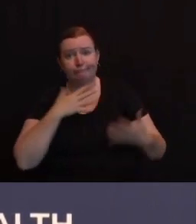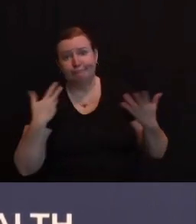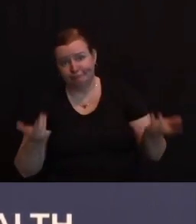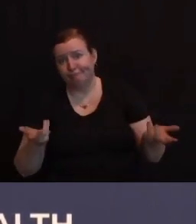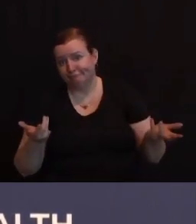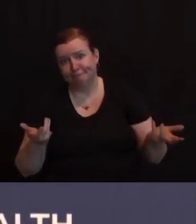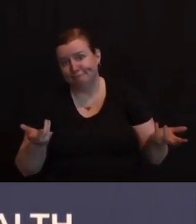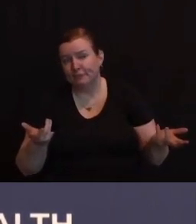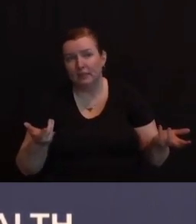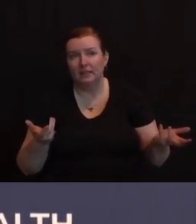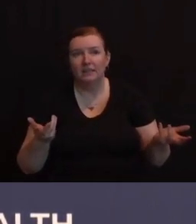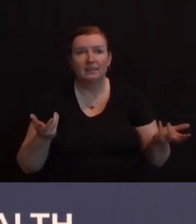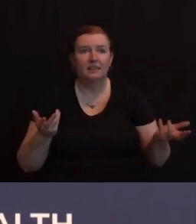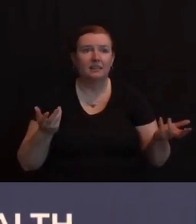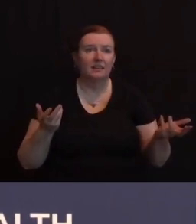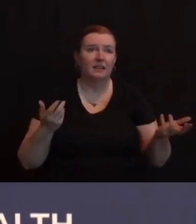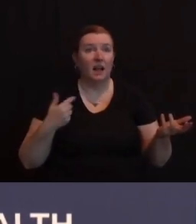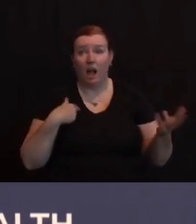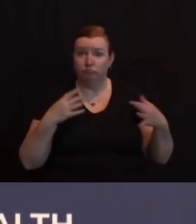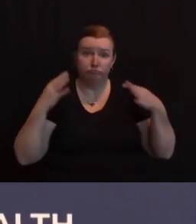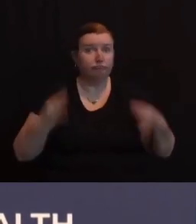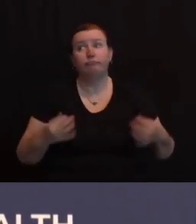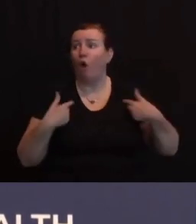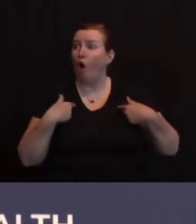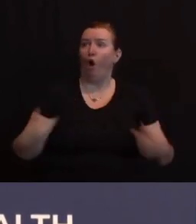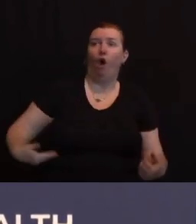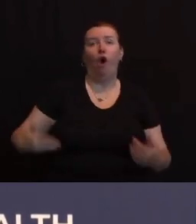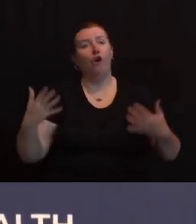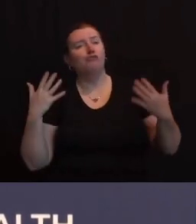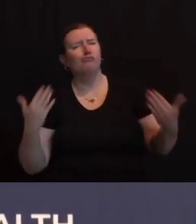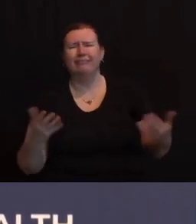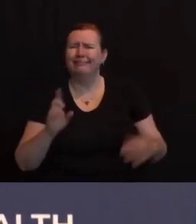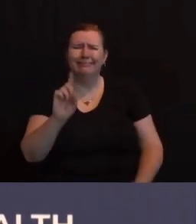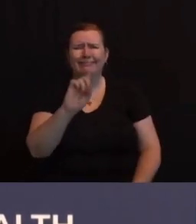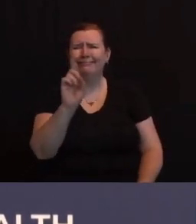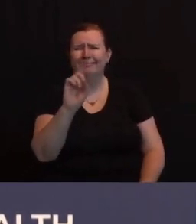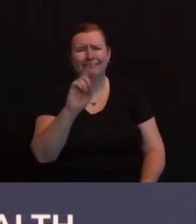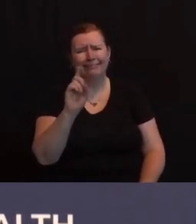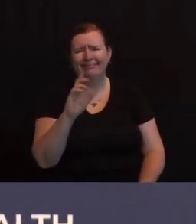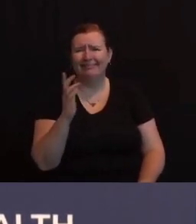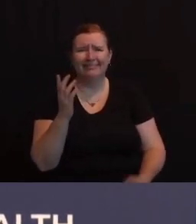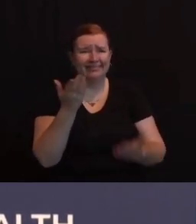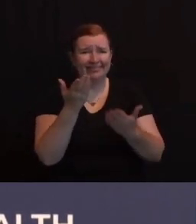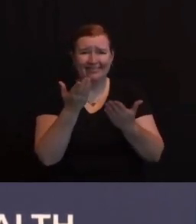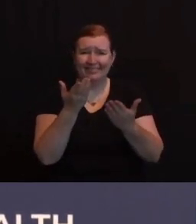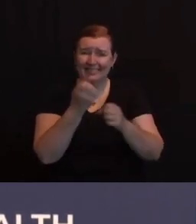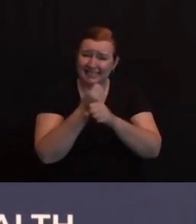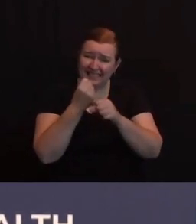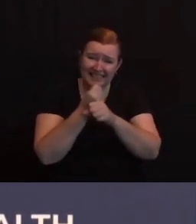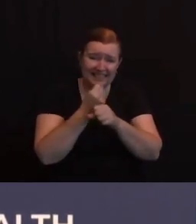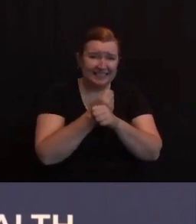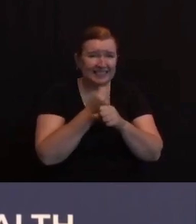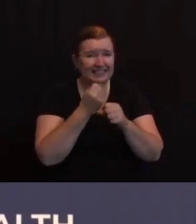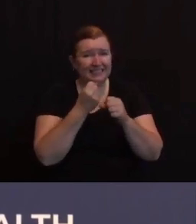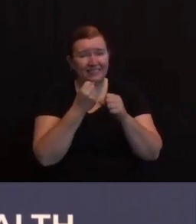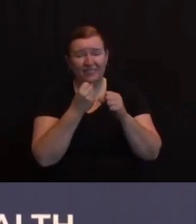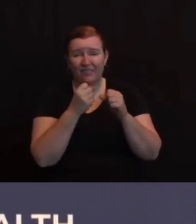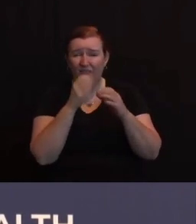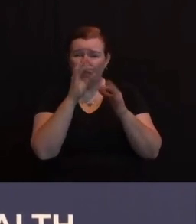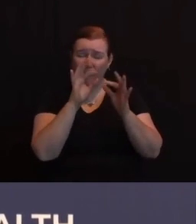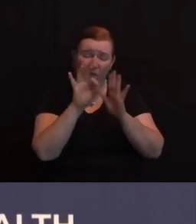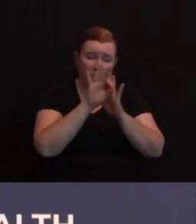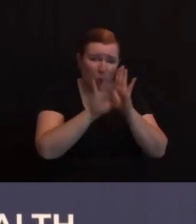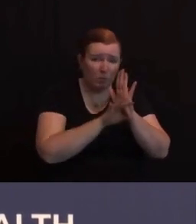decision. This is a decision that New Jersey, New York, and Connecticut take together based on a formula. It's a 7-day